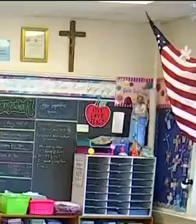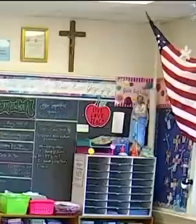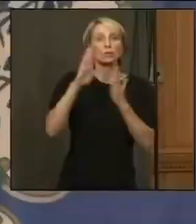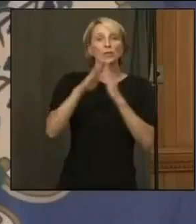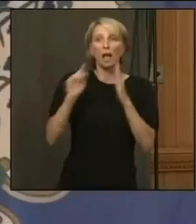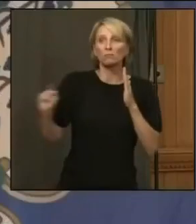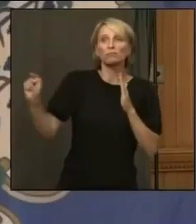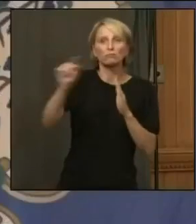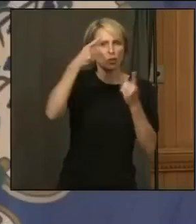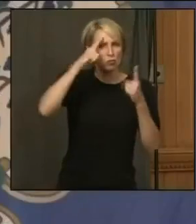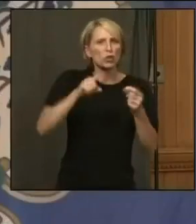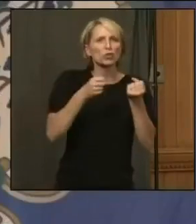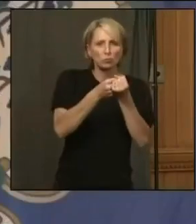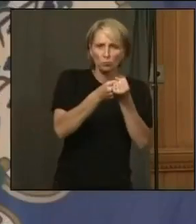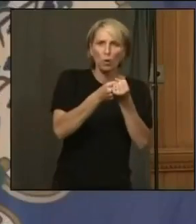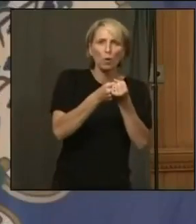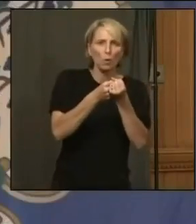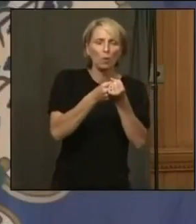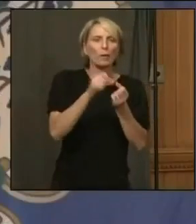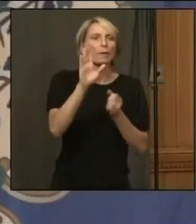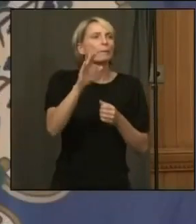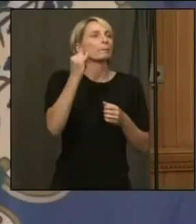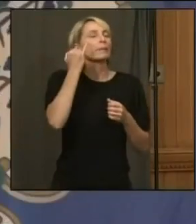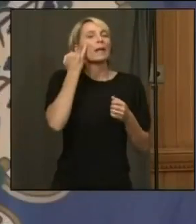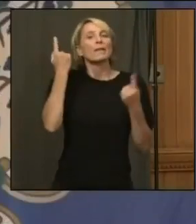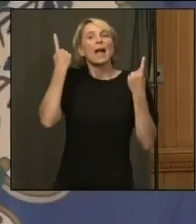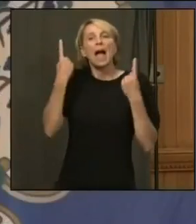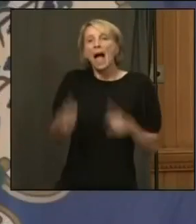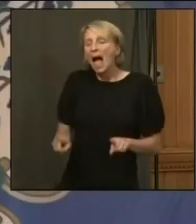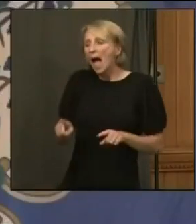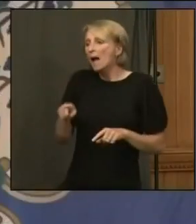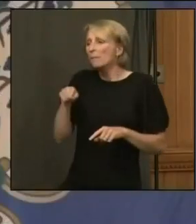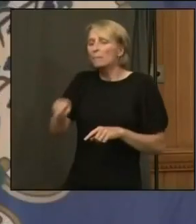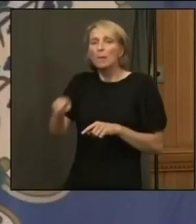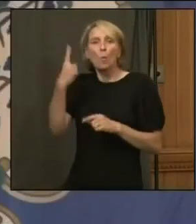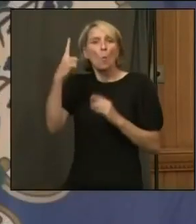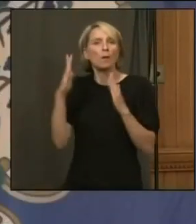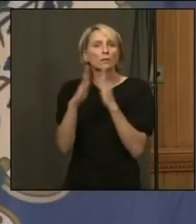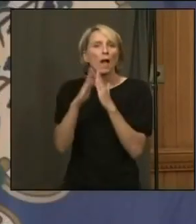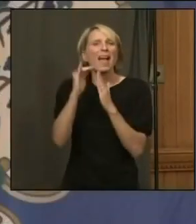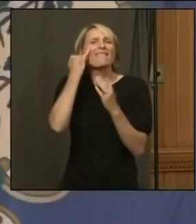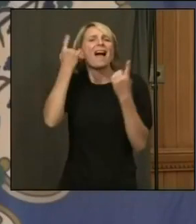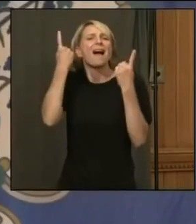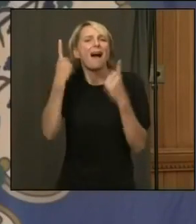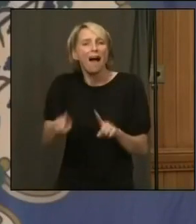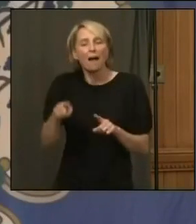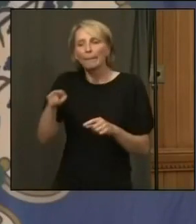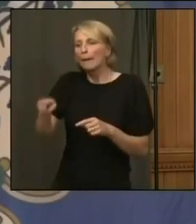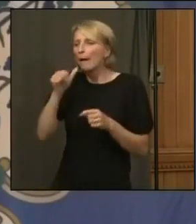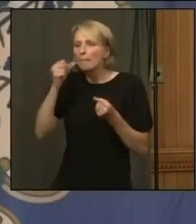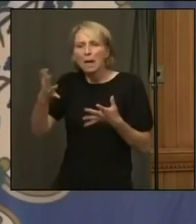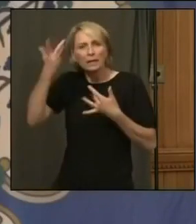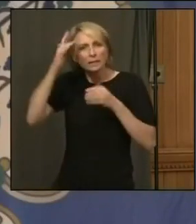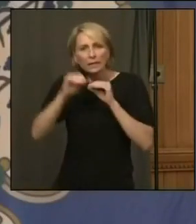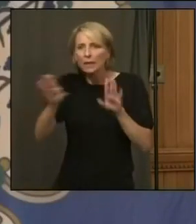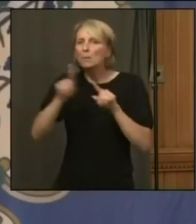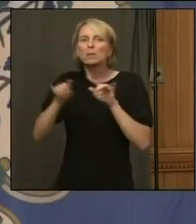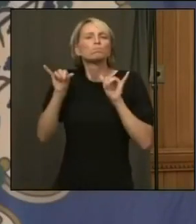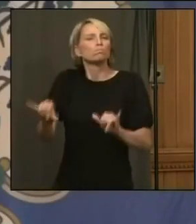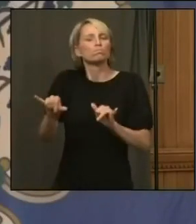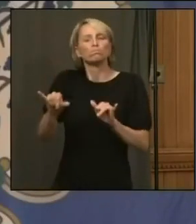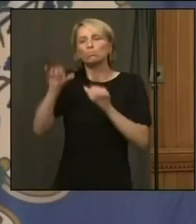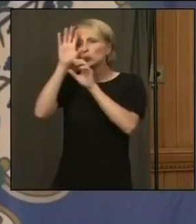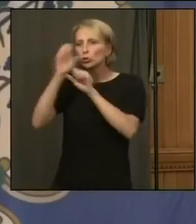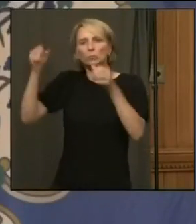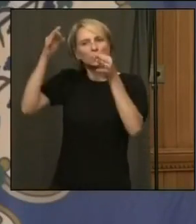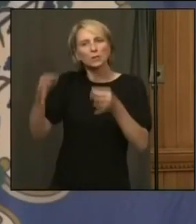for that. If there's a rare example with, despite a very, very low infection rate, some school district does not want their kids going